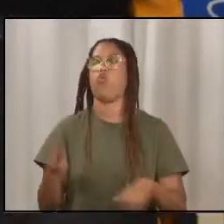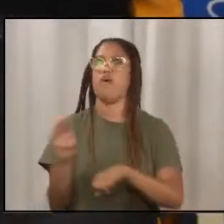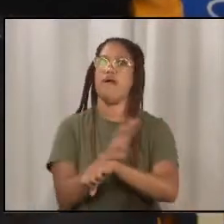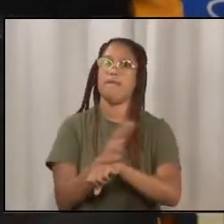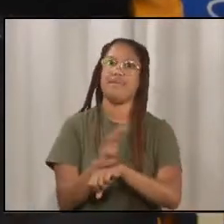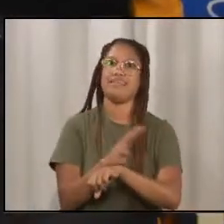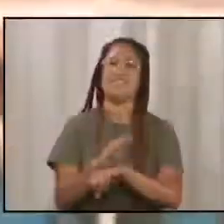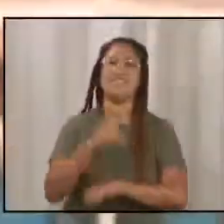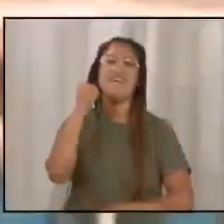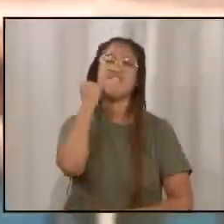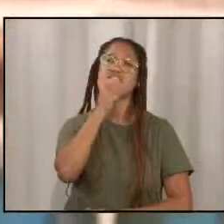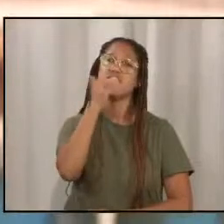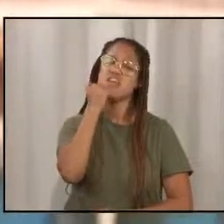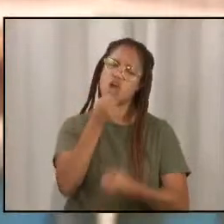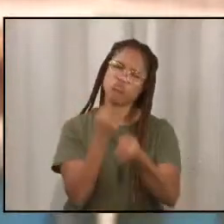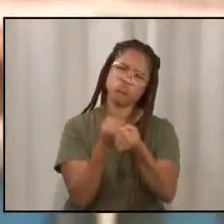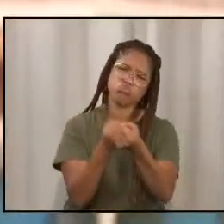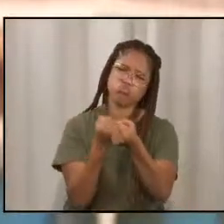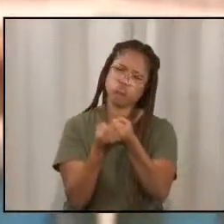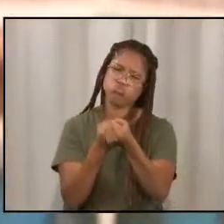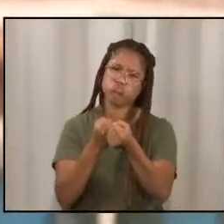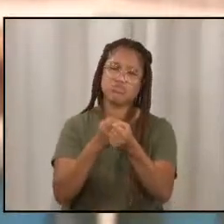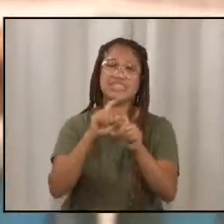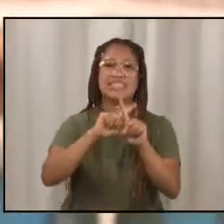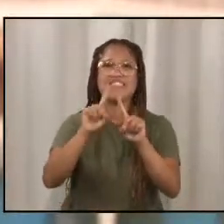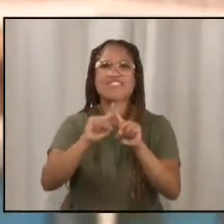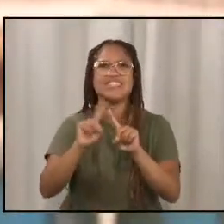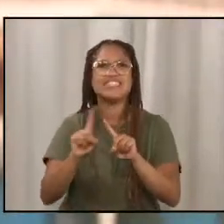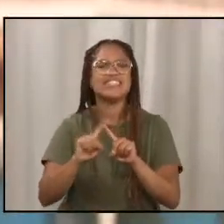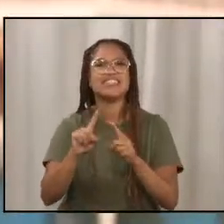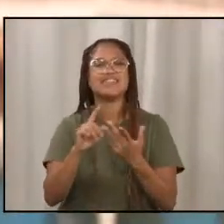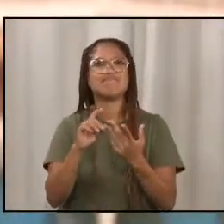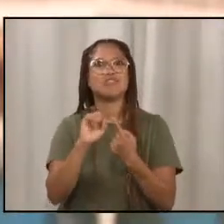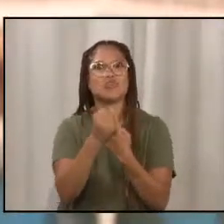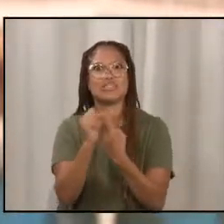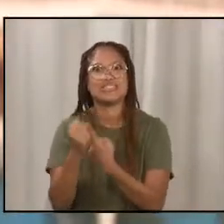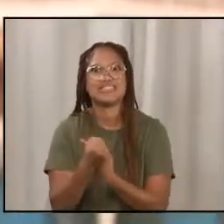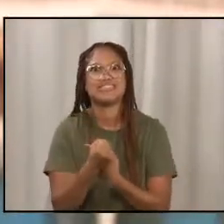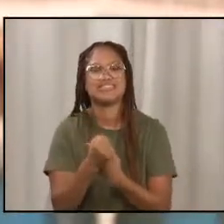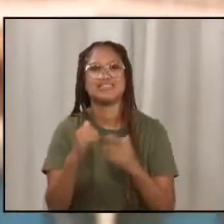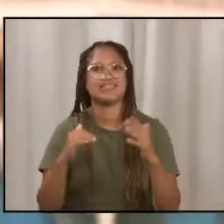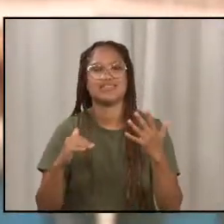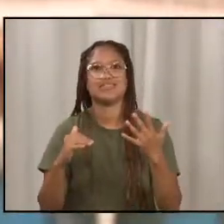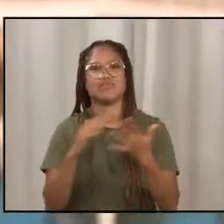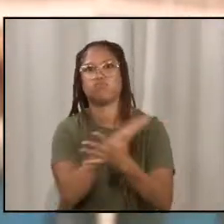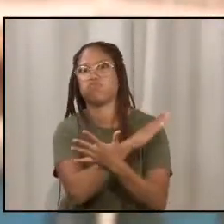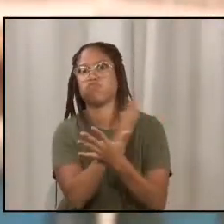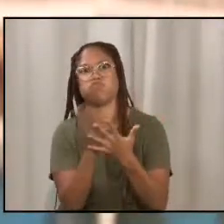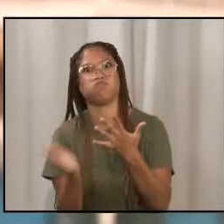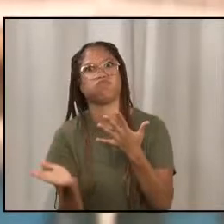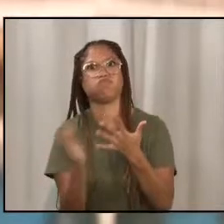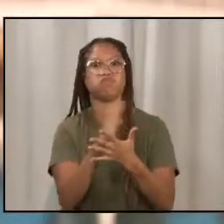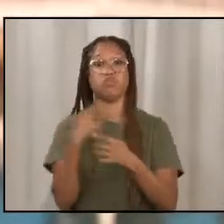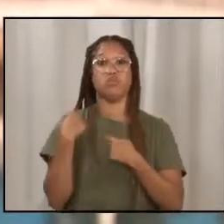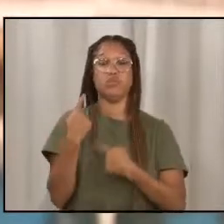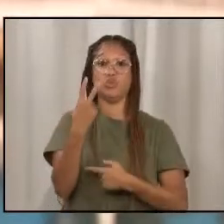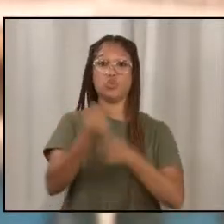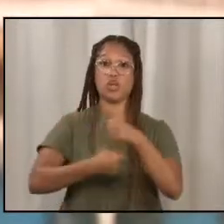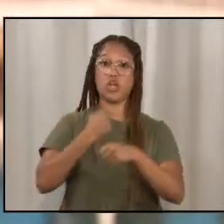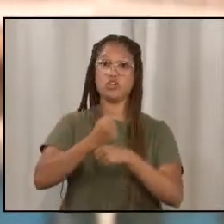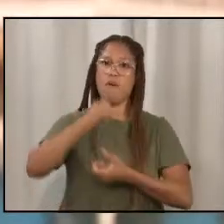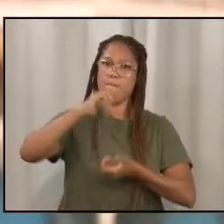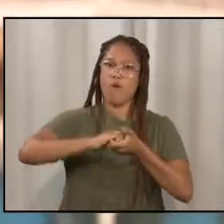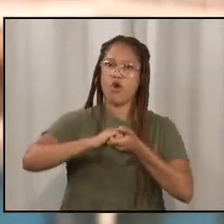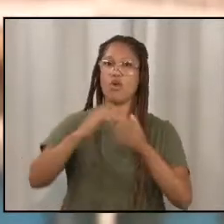and every day in sort of different steps within their journey. In fact, over the past 2 years, we've worked closely and partnered with the